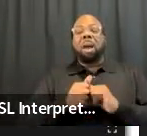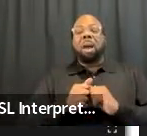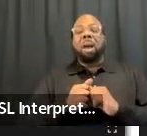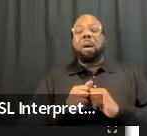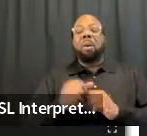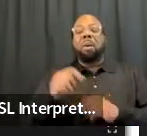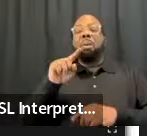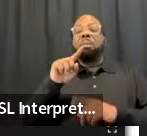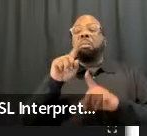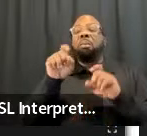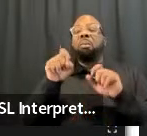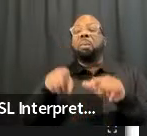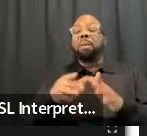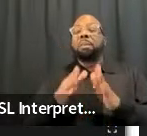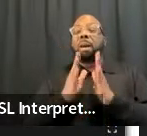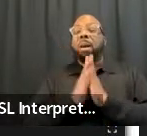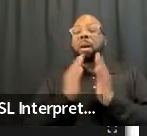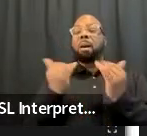this evening.